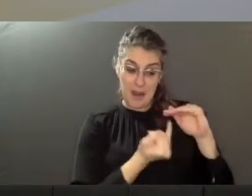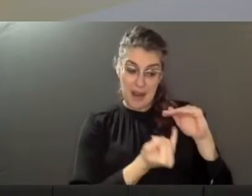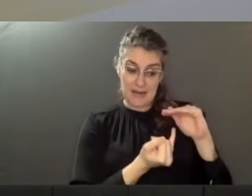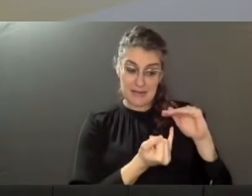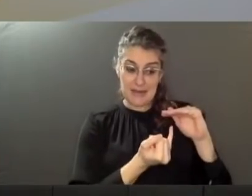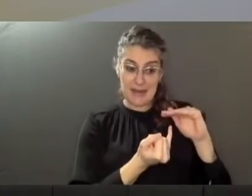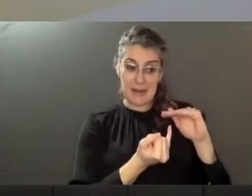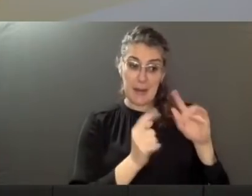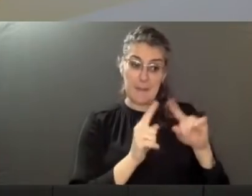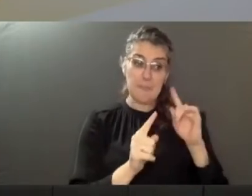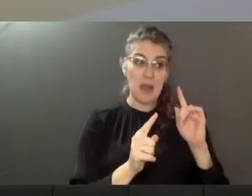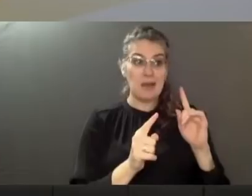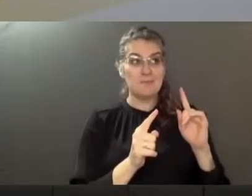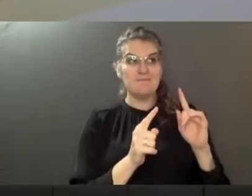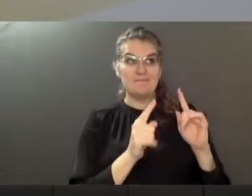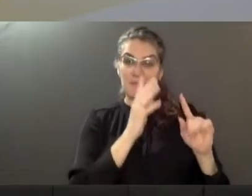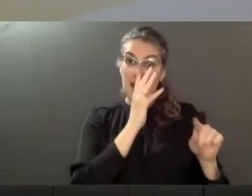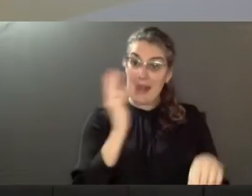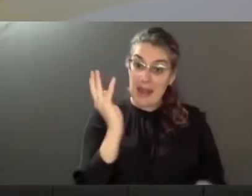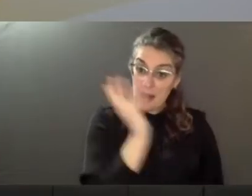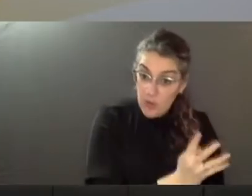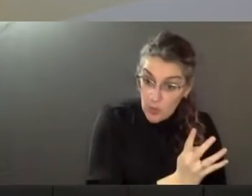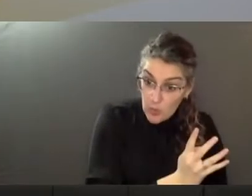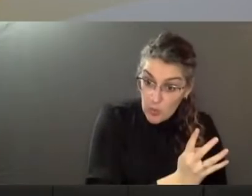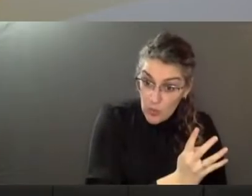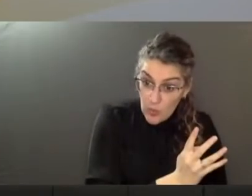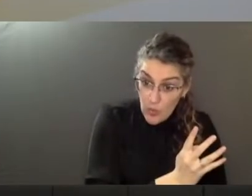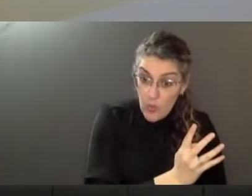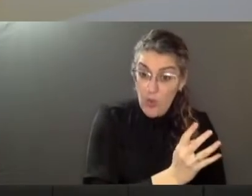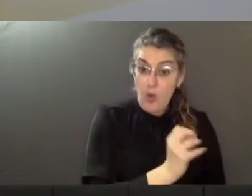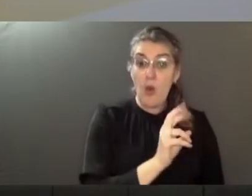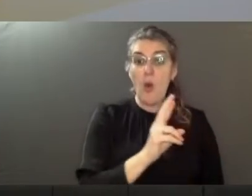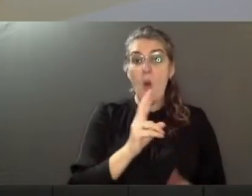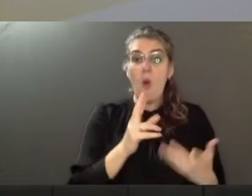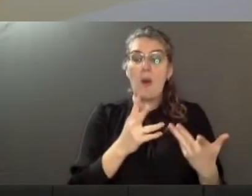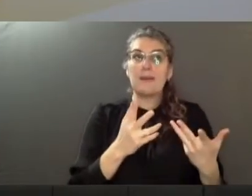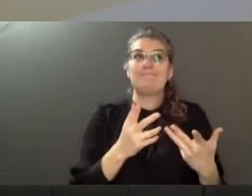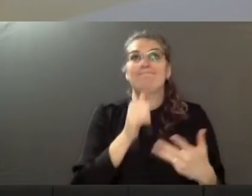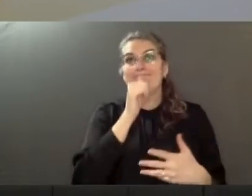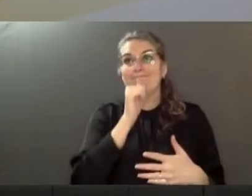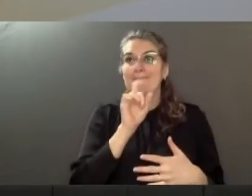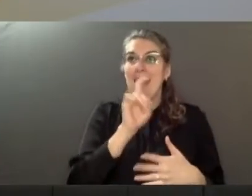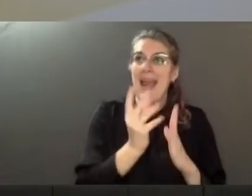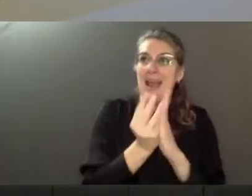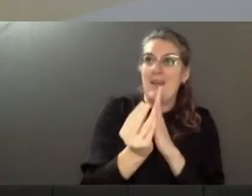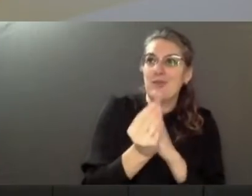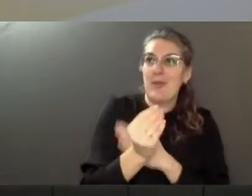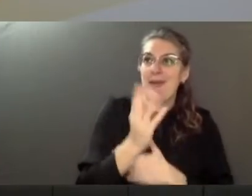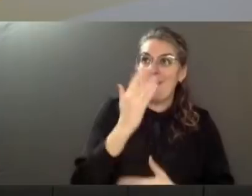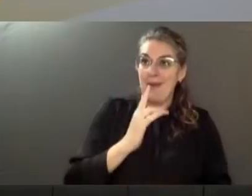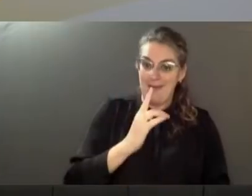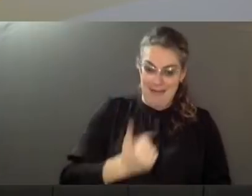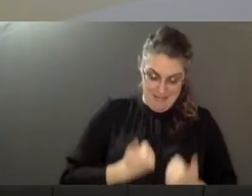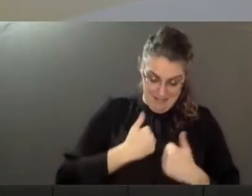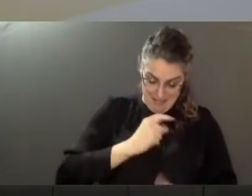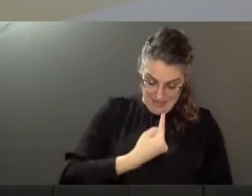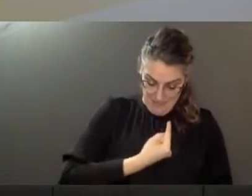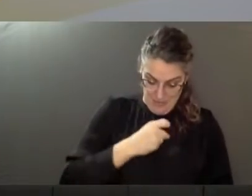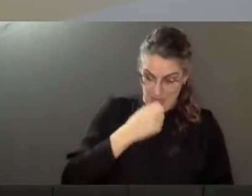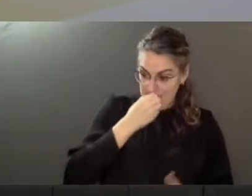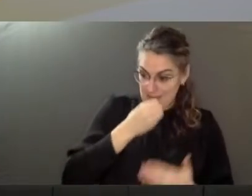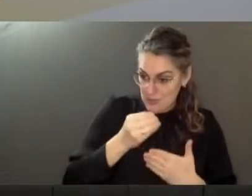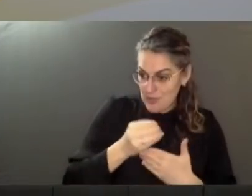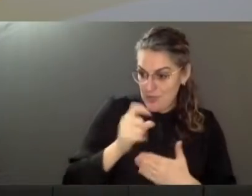as people ignoring the order to self-isolate. And also, with regards to what you said about the possibility of charges, has